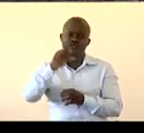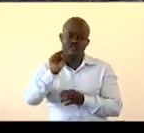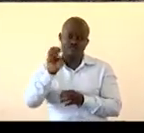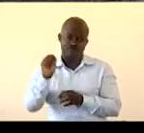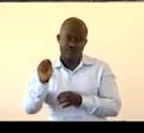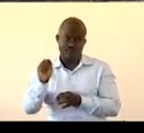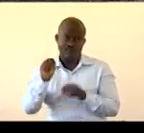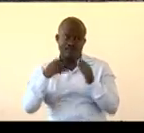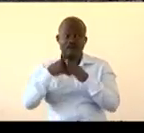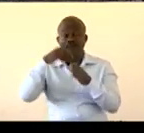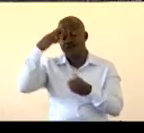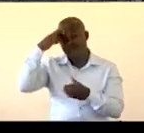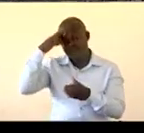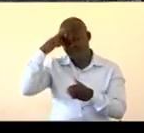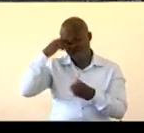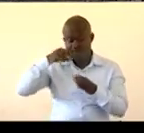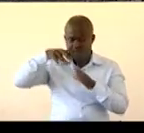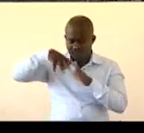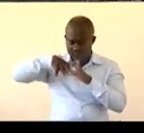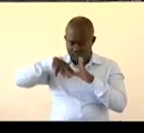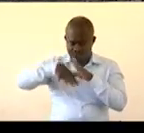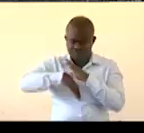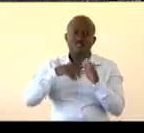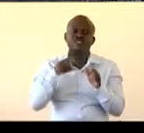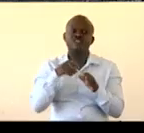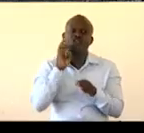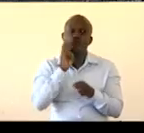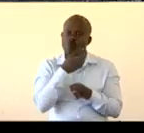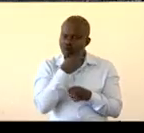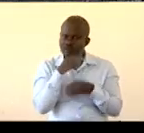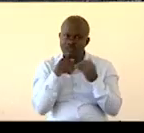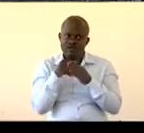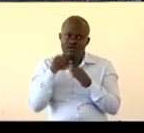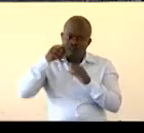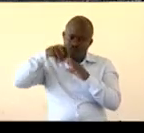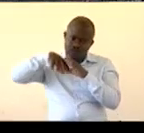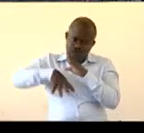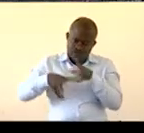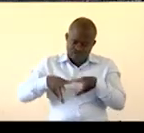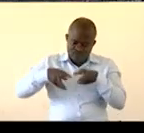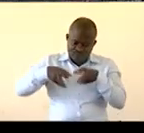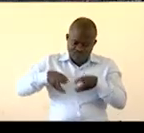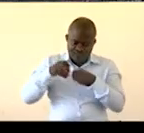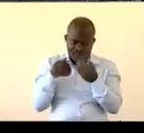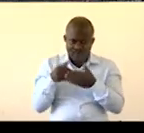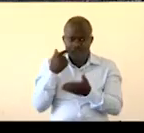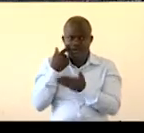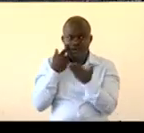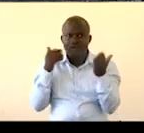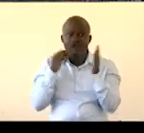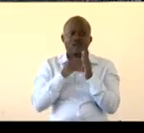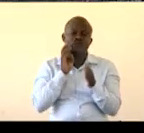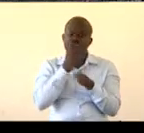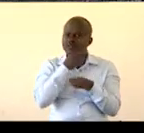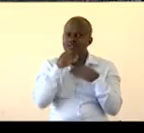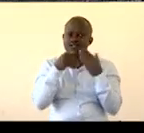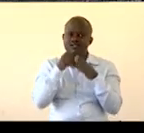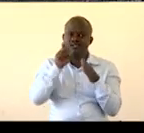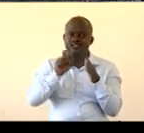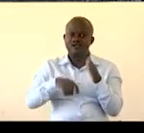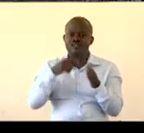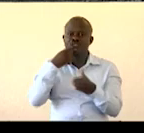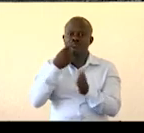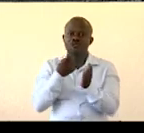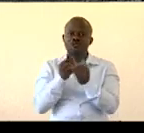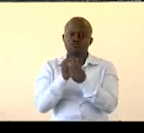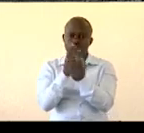Remember, plants need water. Water is needed in the process of photosynthesis. Water is needed to cool the